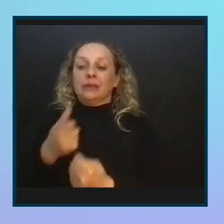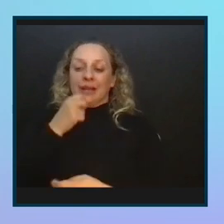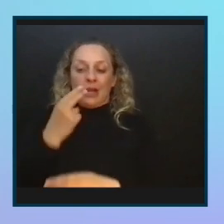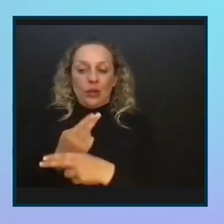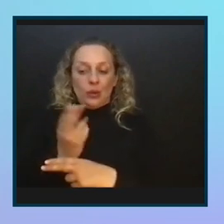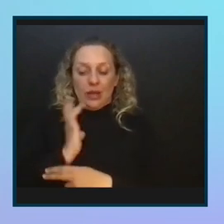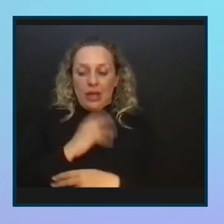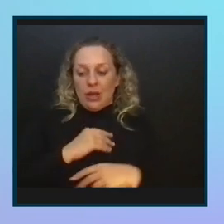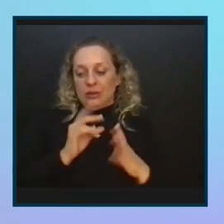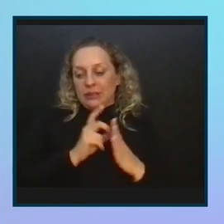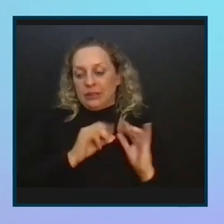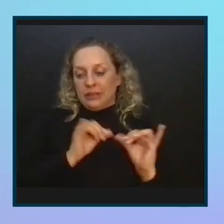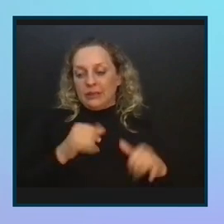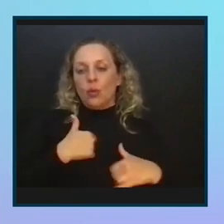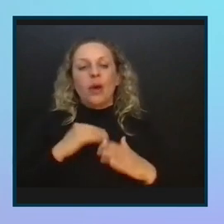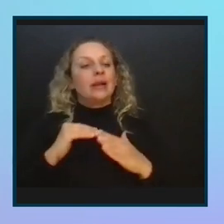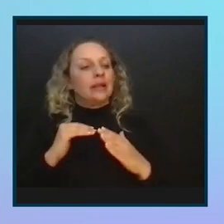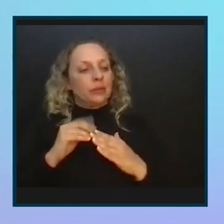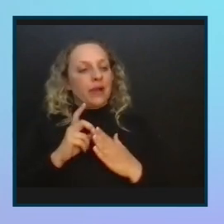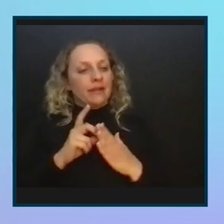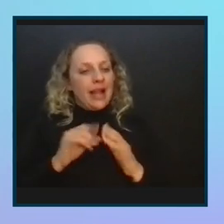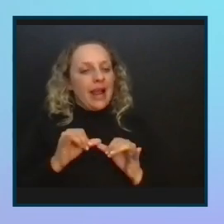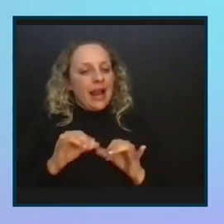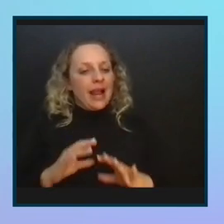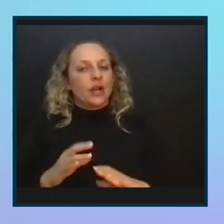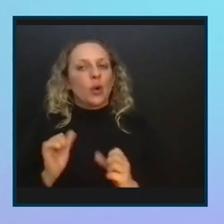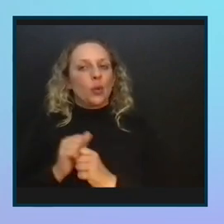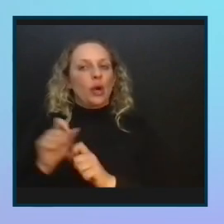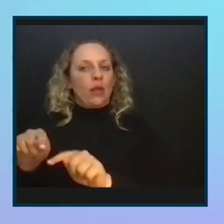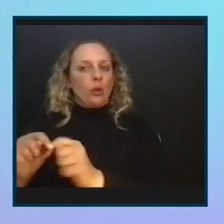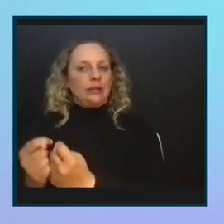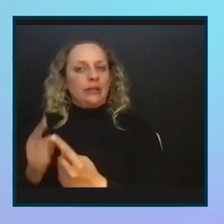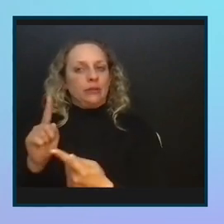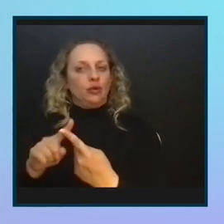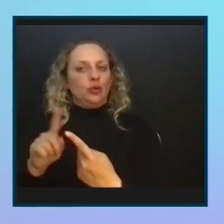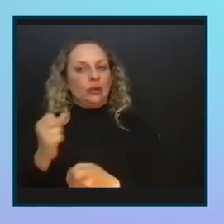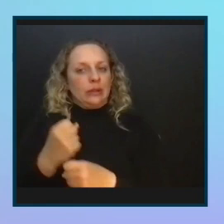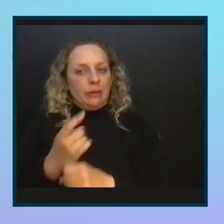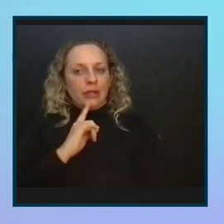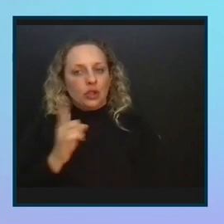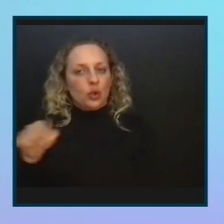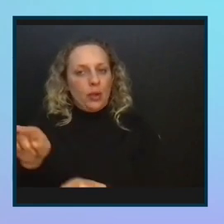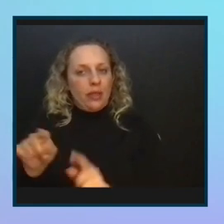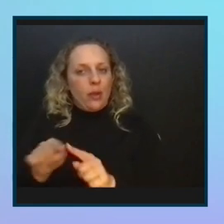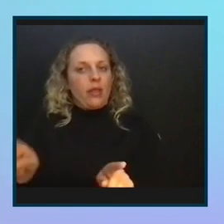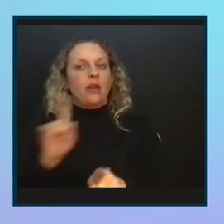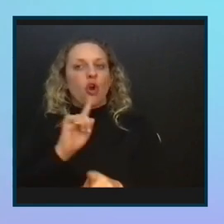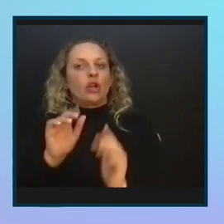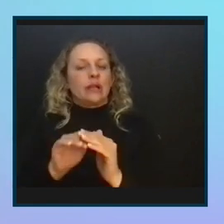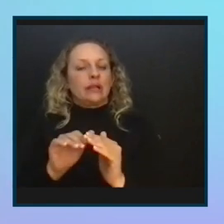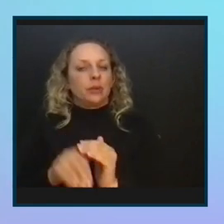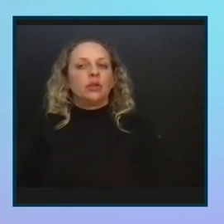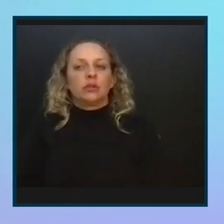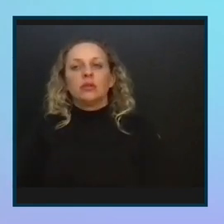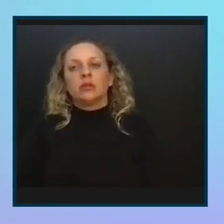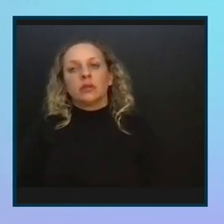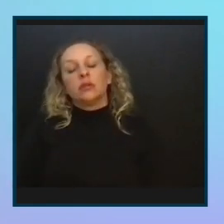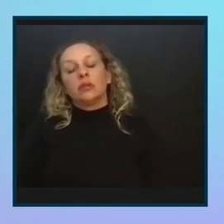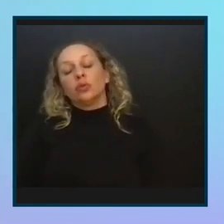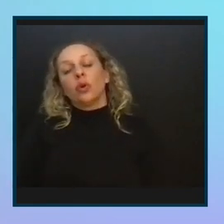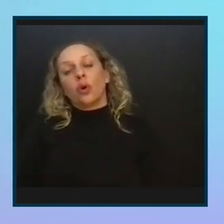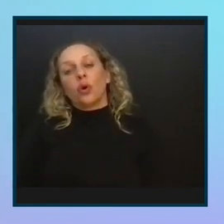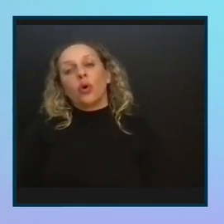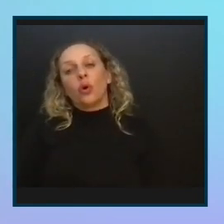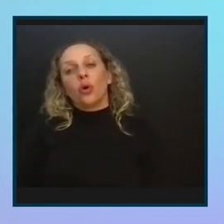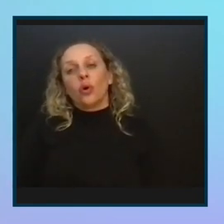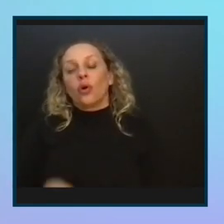system, we do have accessibility designers and engineers working in those teams to still make sure what they release are accessible. And so at the end of the day,